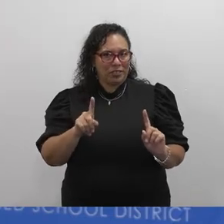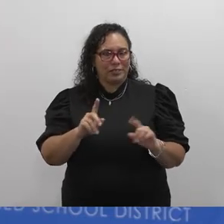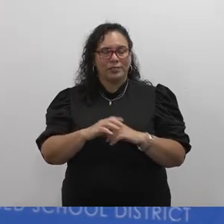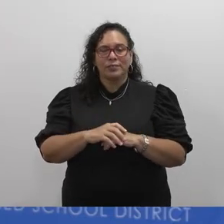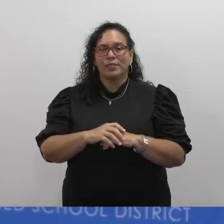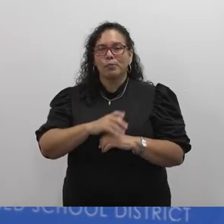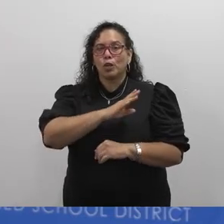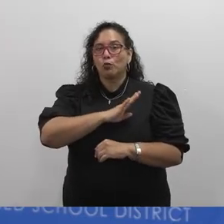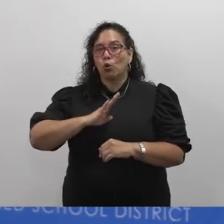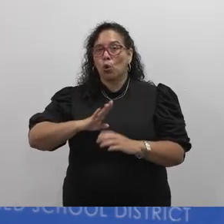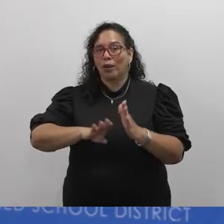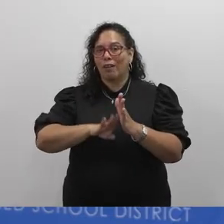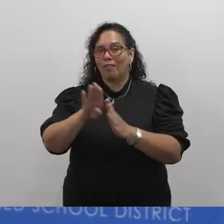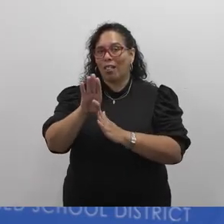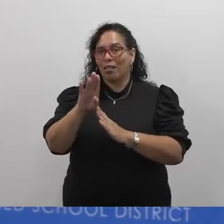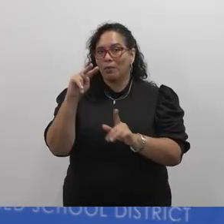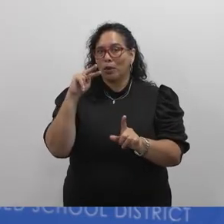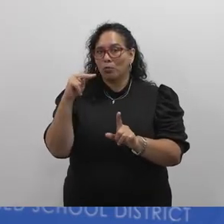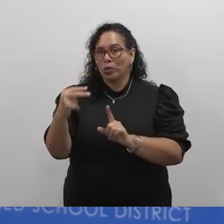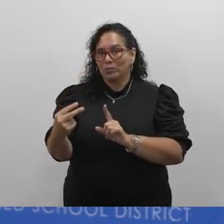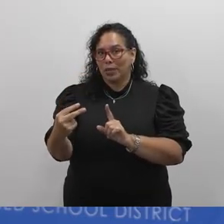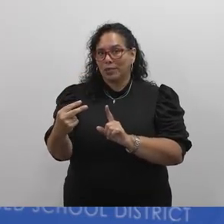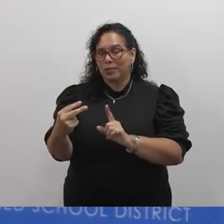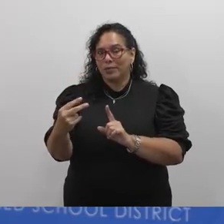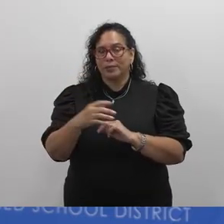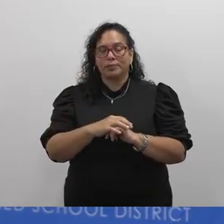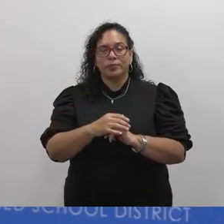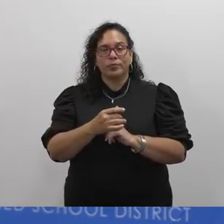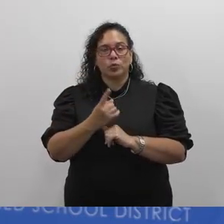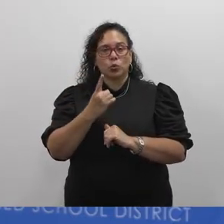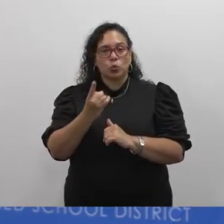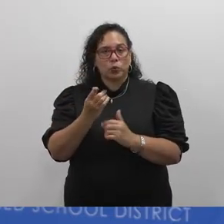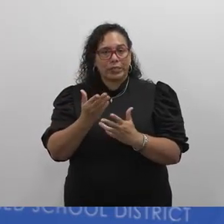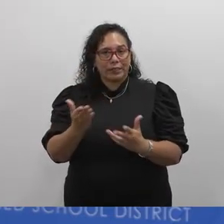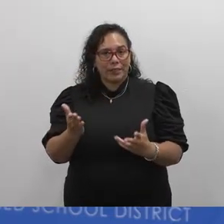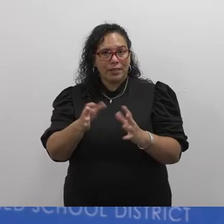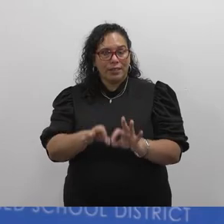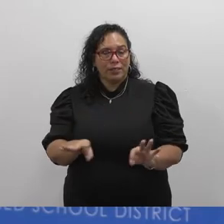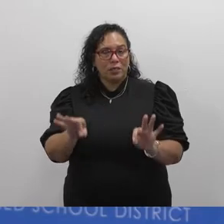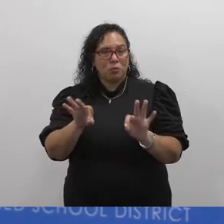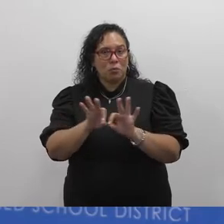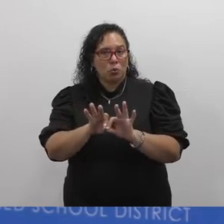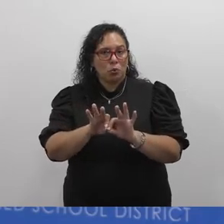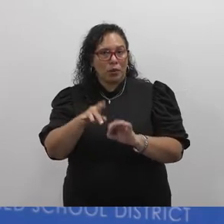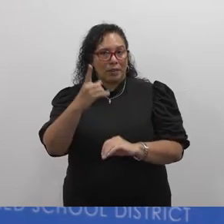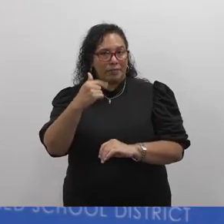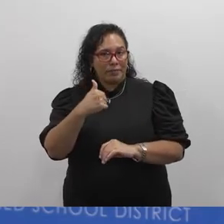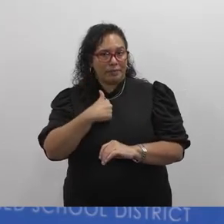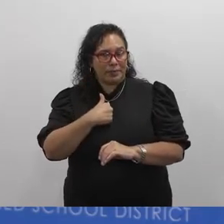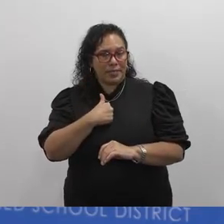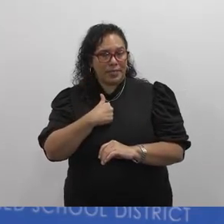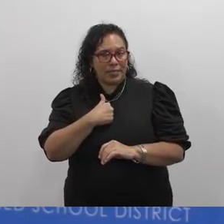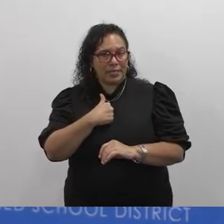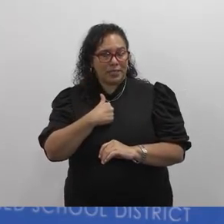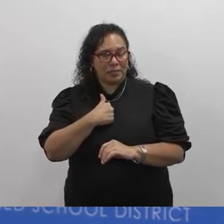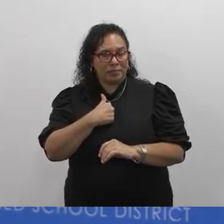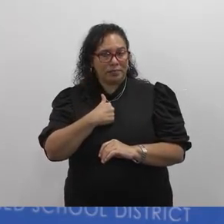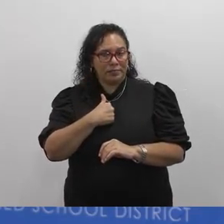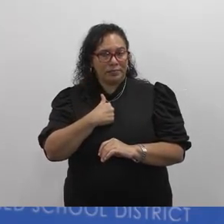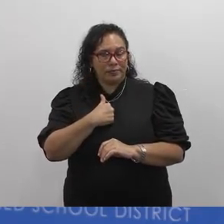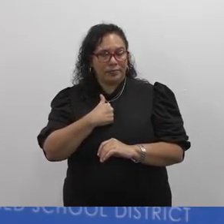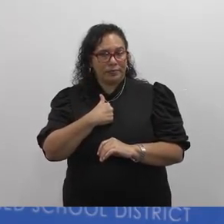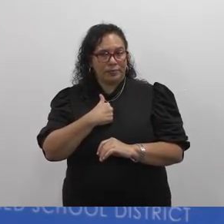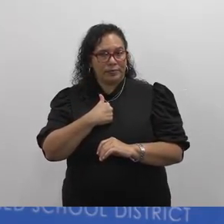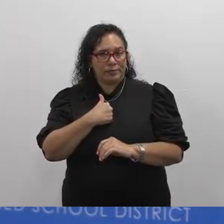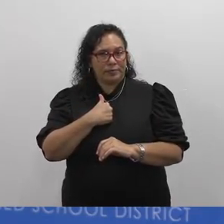board development perspective, one of the things that's been important to me within the conversation of